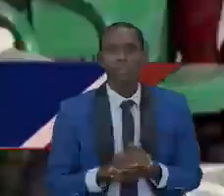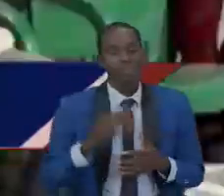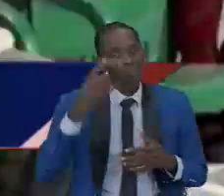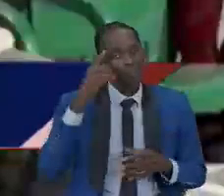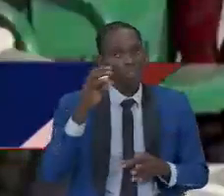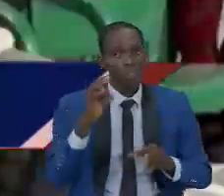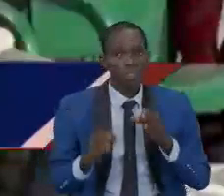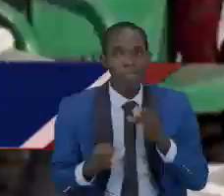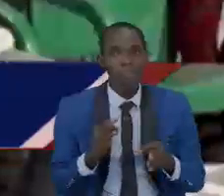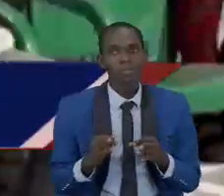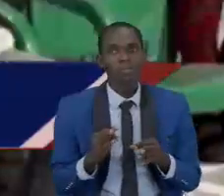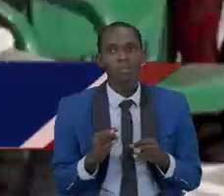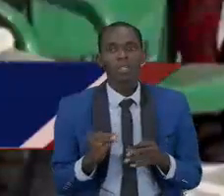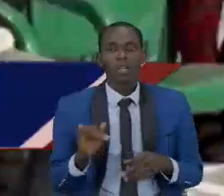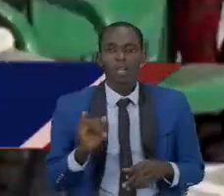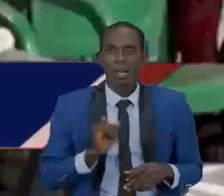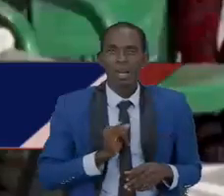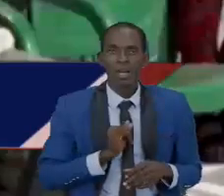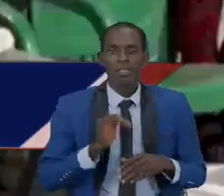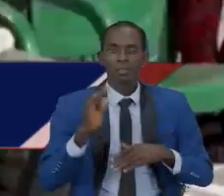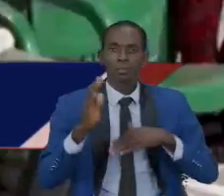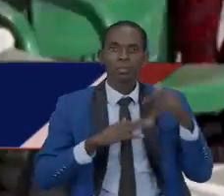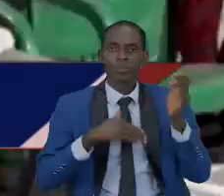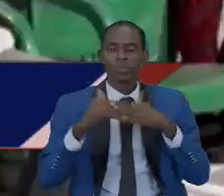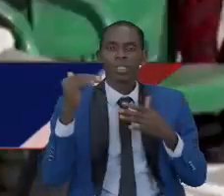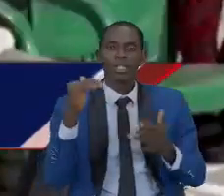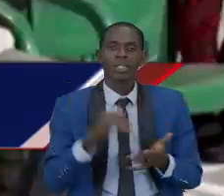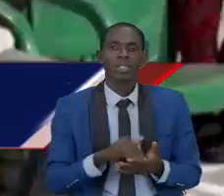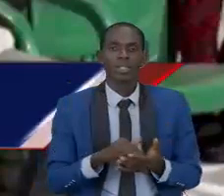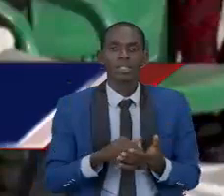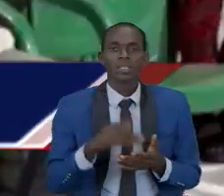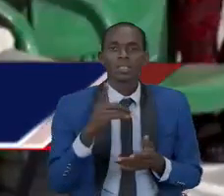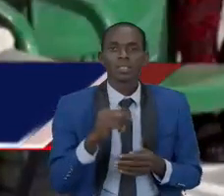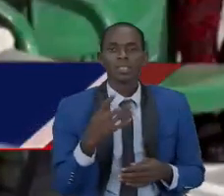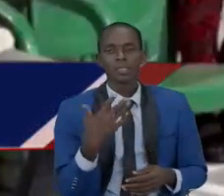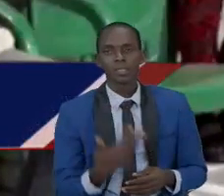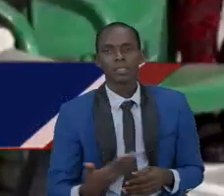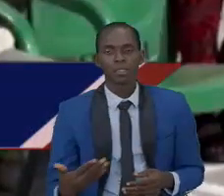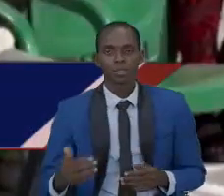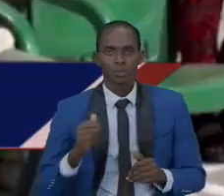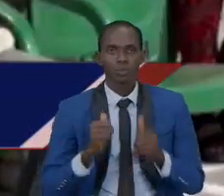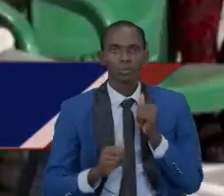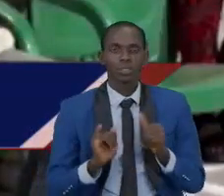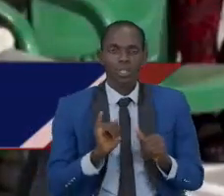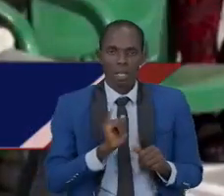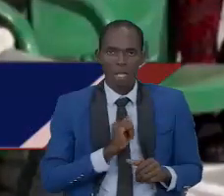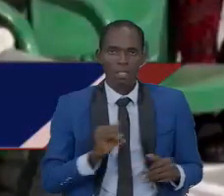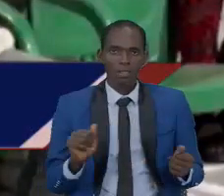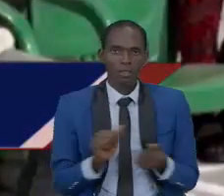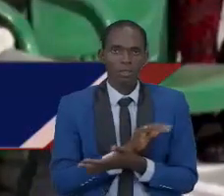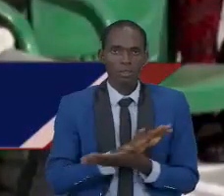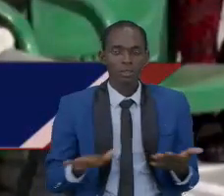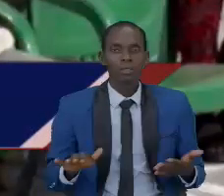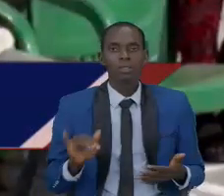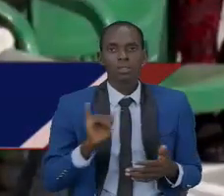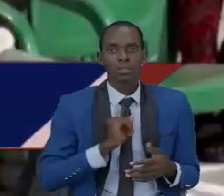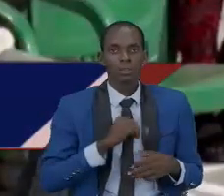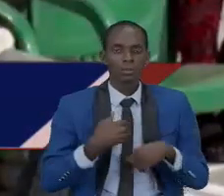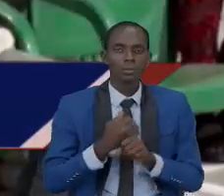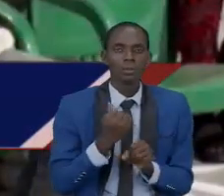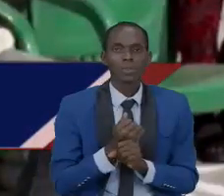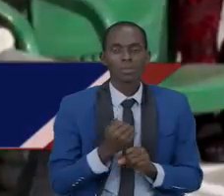Eve I built again the things which I destroyed I make